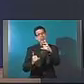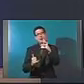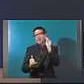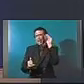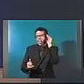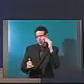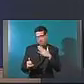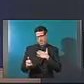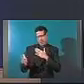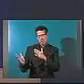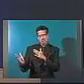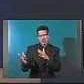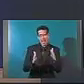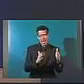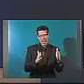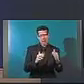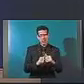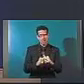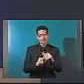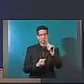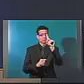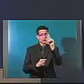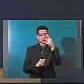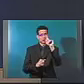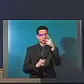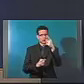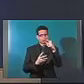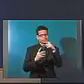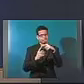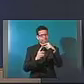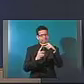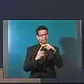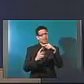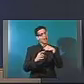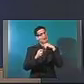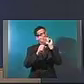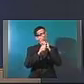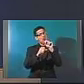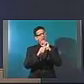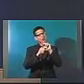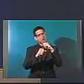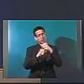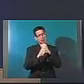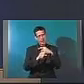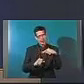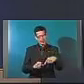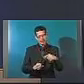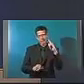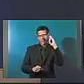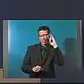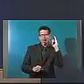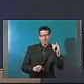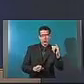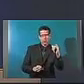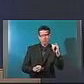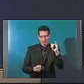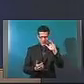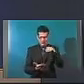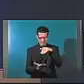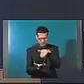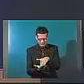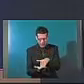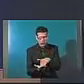up. First, I am working to make our state the hub for the